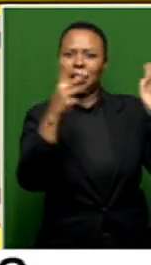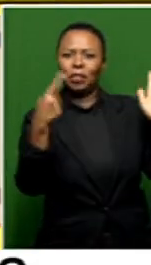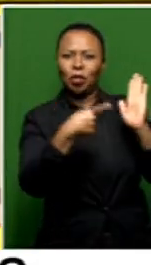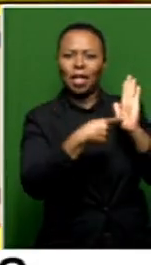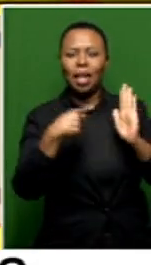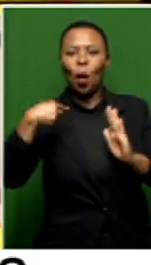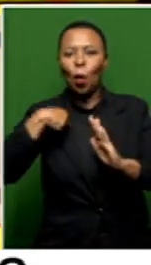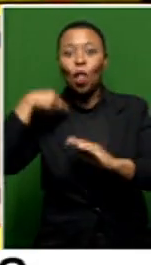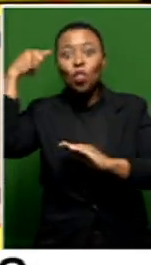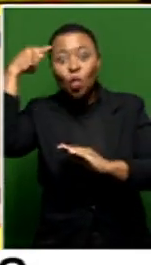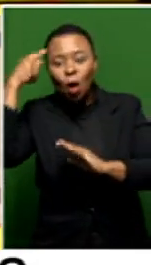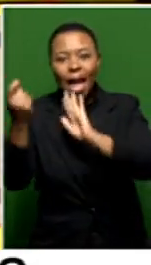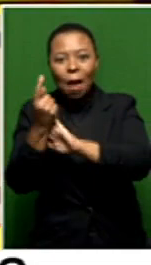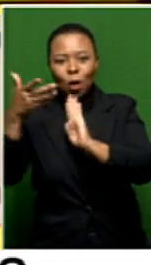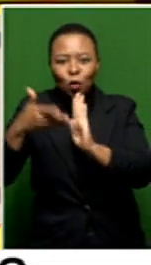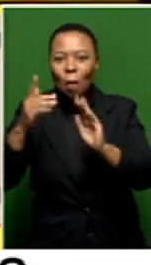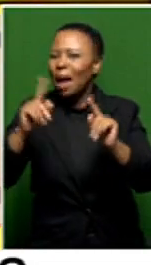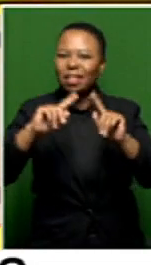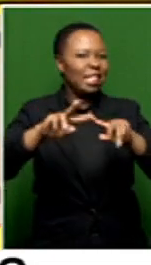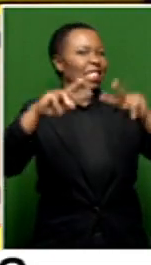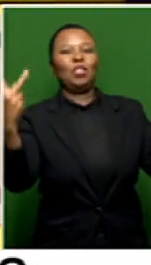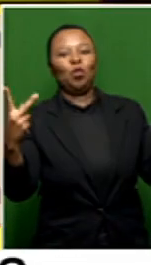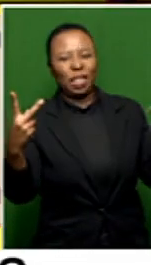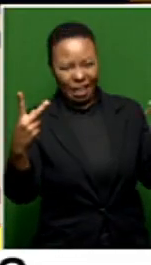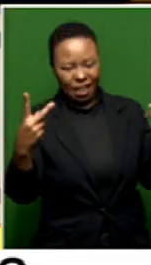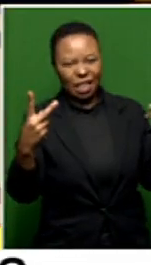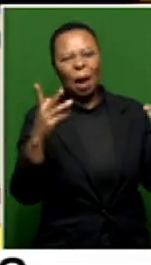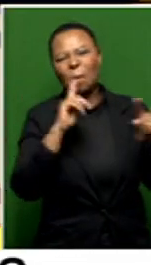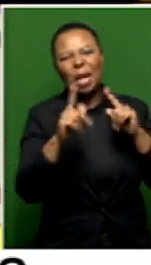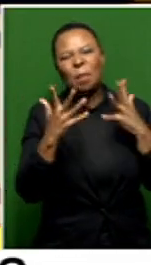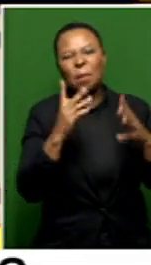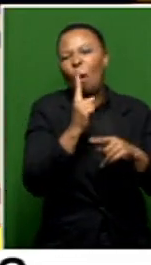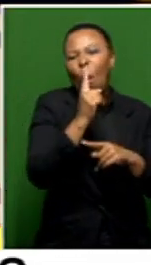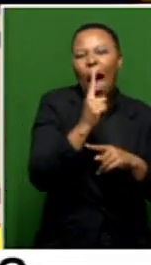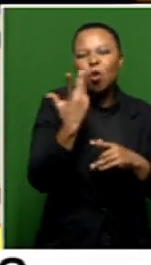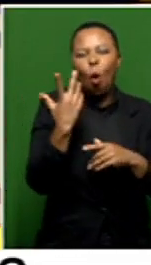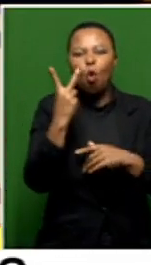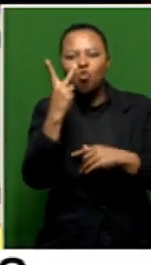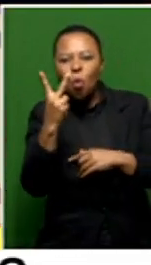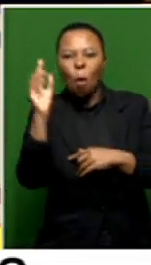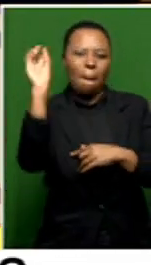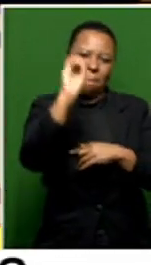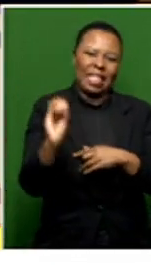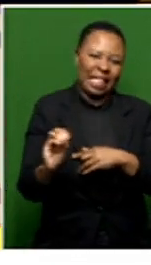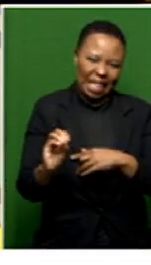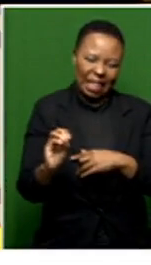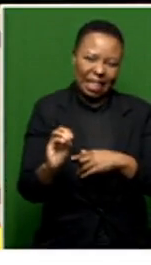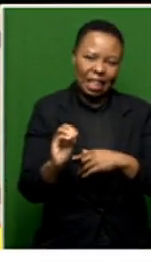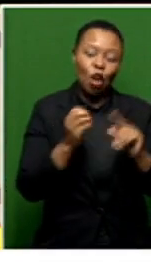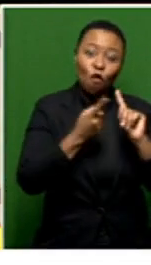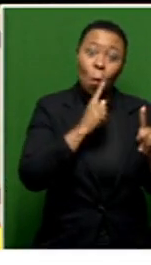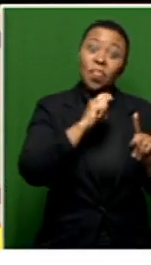model had predicted, but it's usually within 1-2% of the